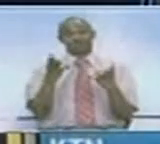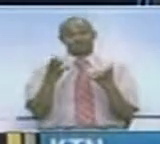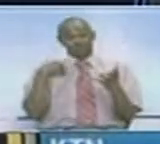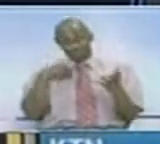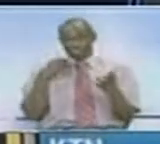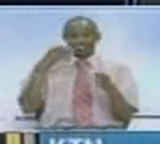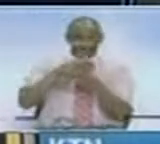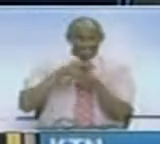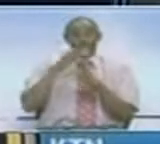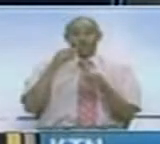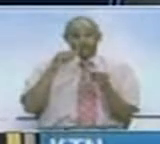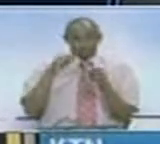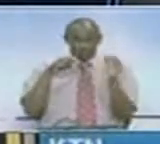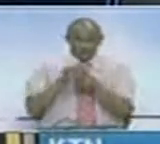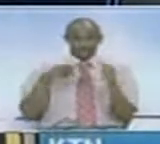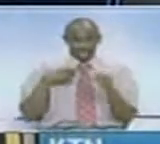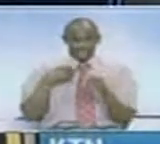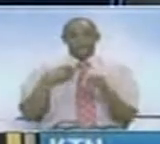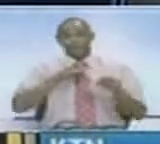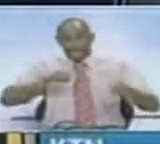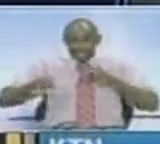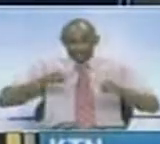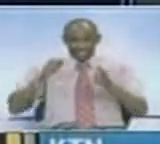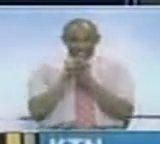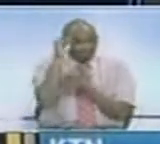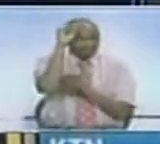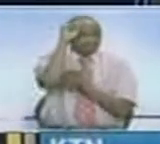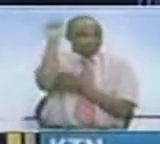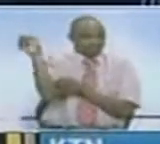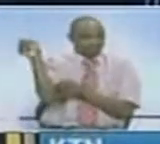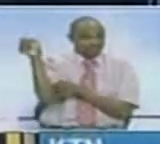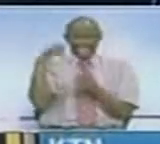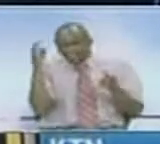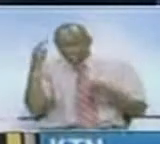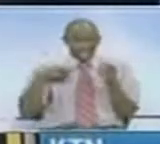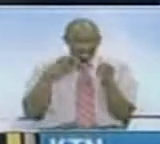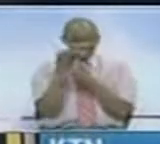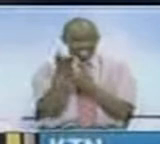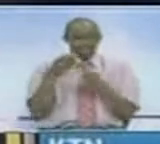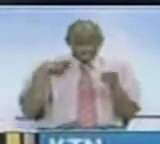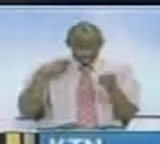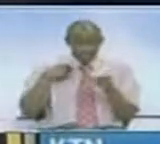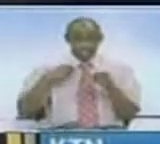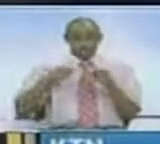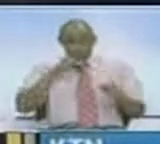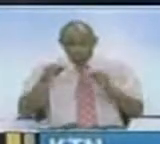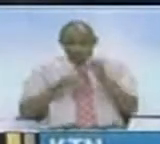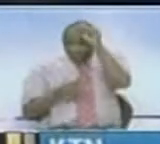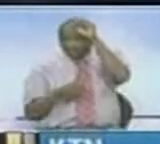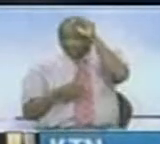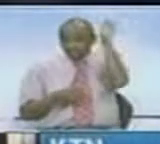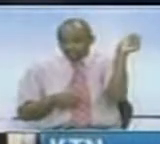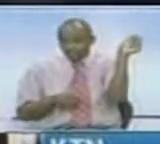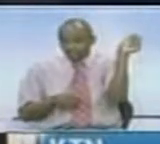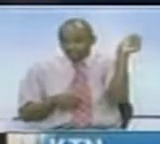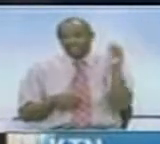in 1982. I think we have that clip somewhere where Maradona rose to head the ball, but he was a bit too